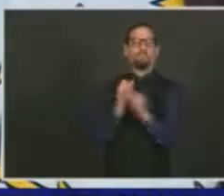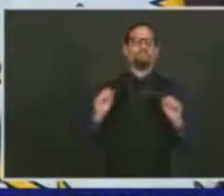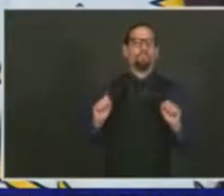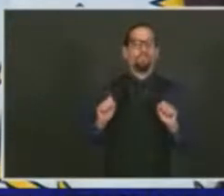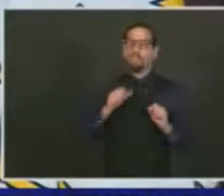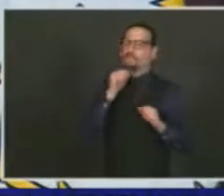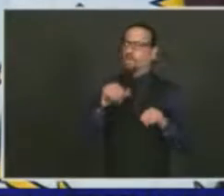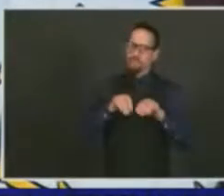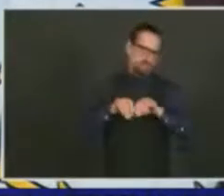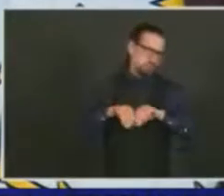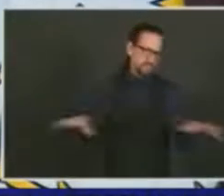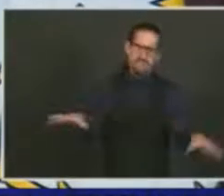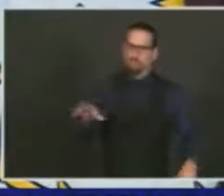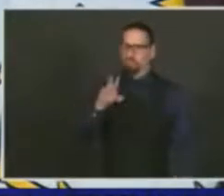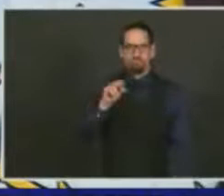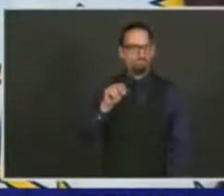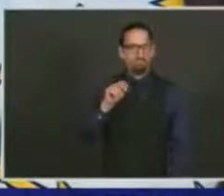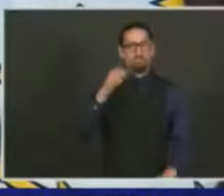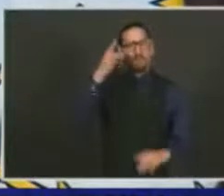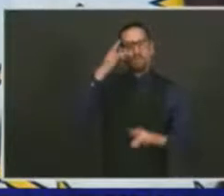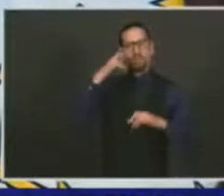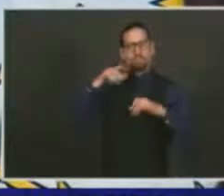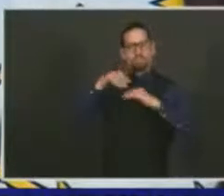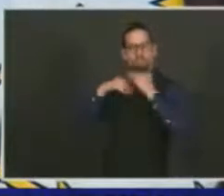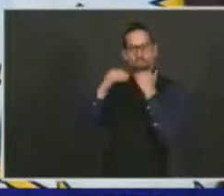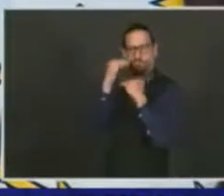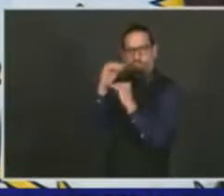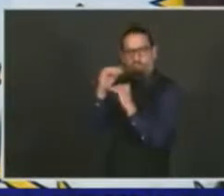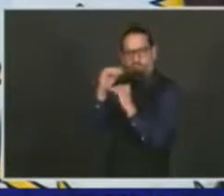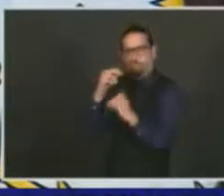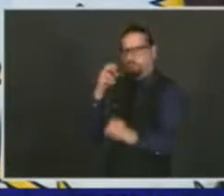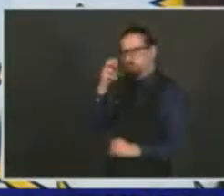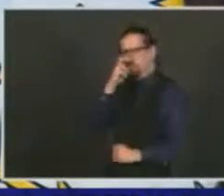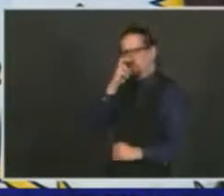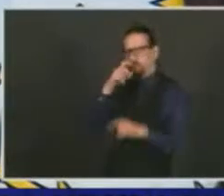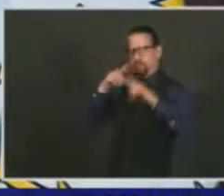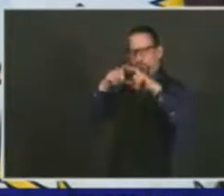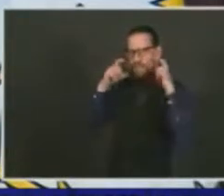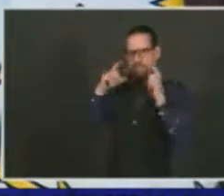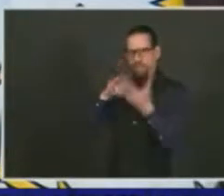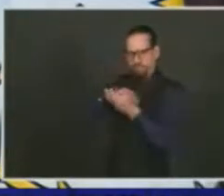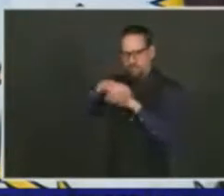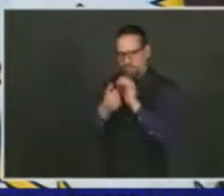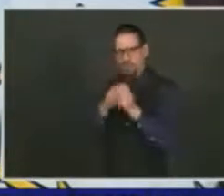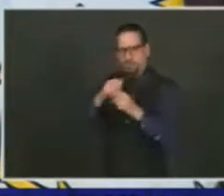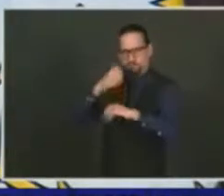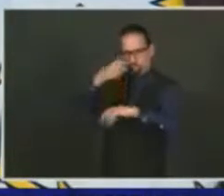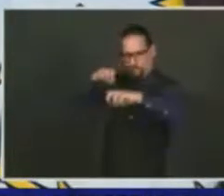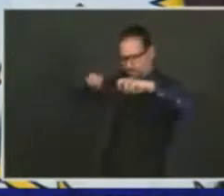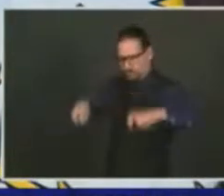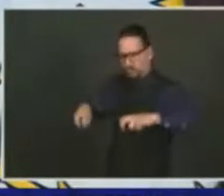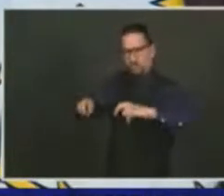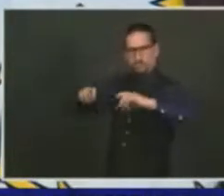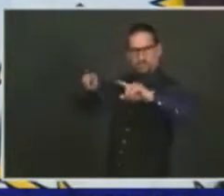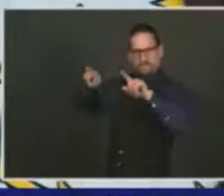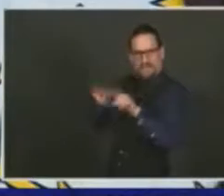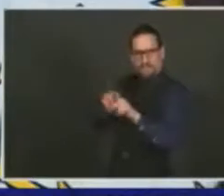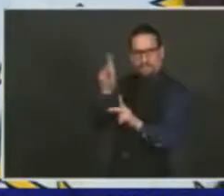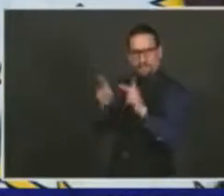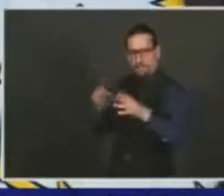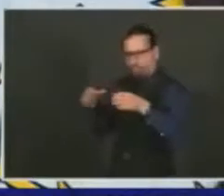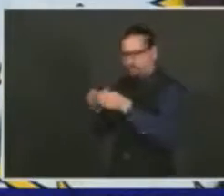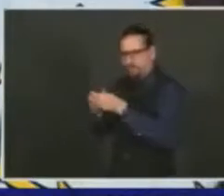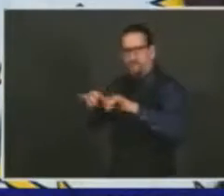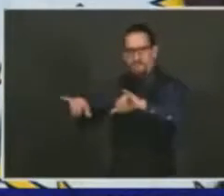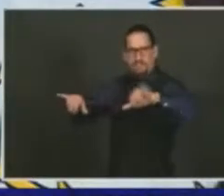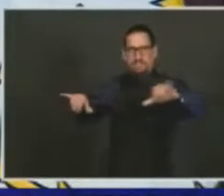generally not getting infected and spreading it to family members and others in the community. And the same conclusion was reached in a study of schools in